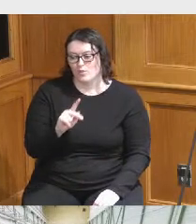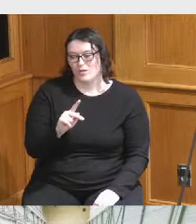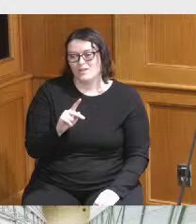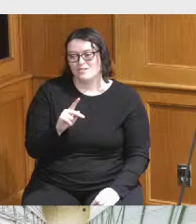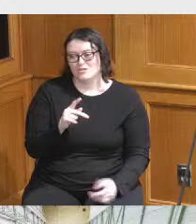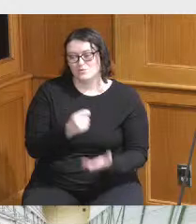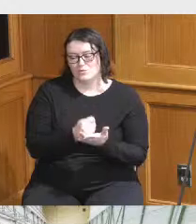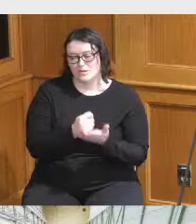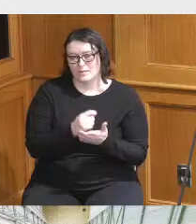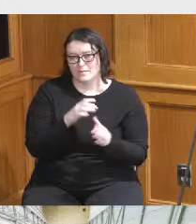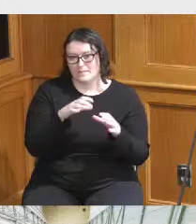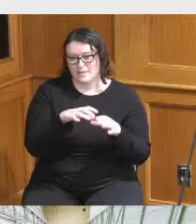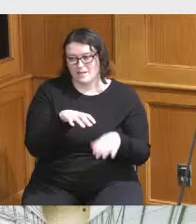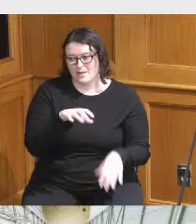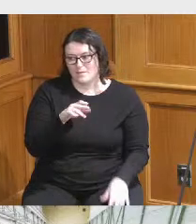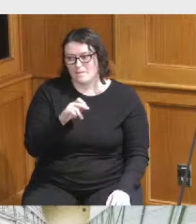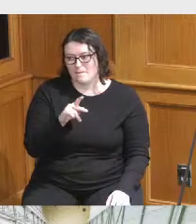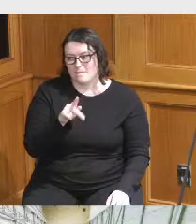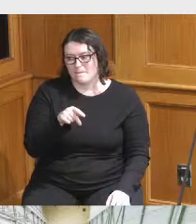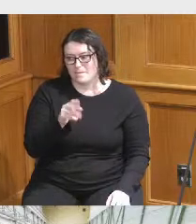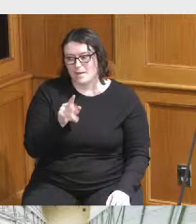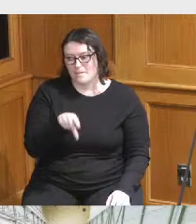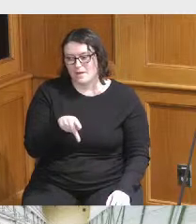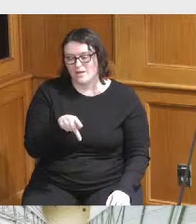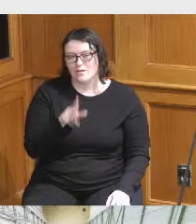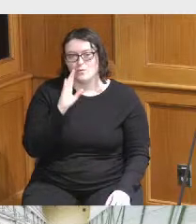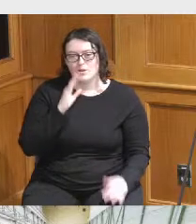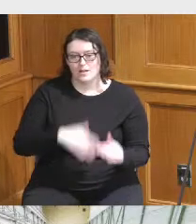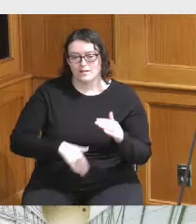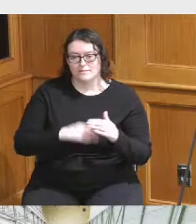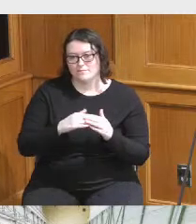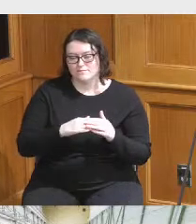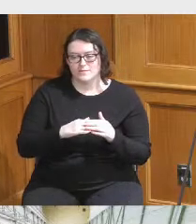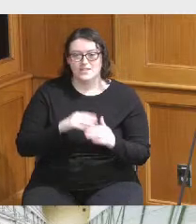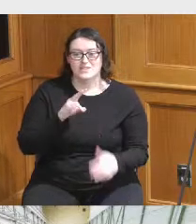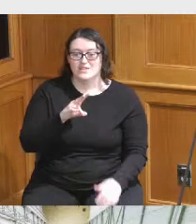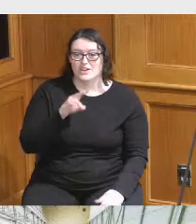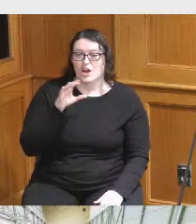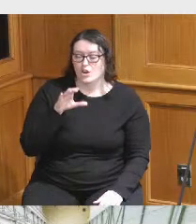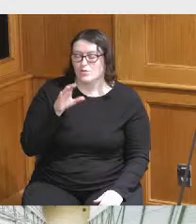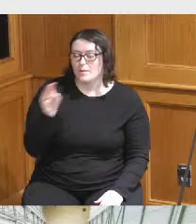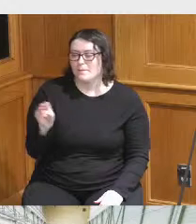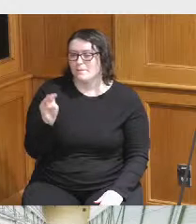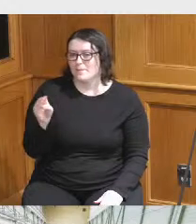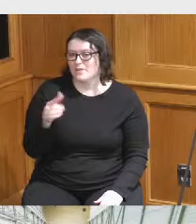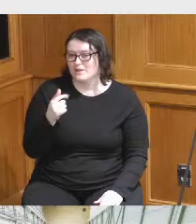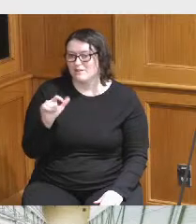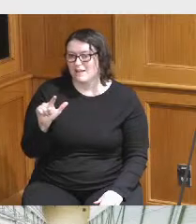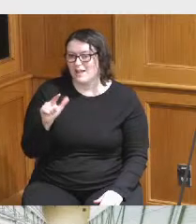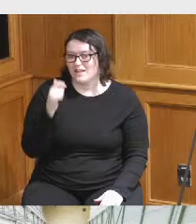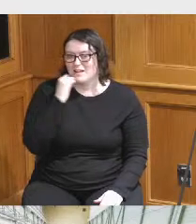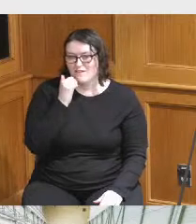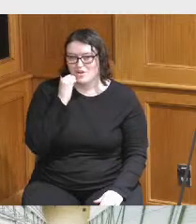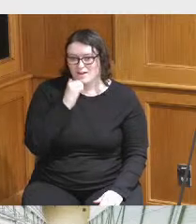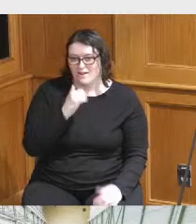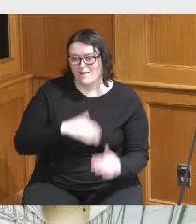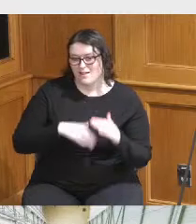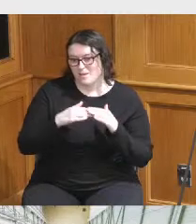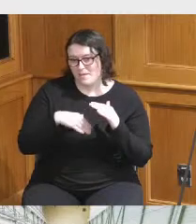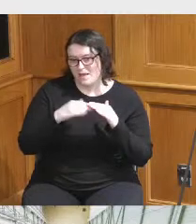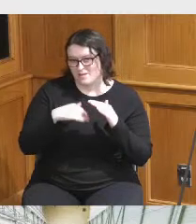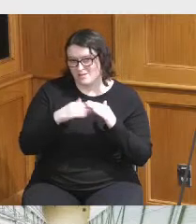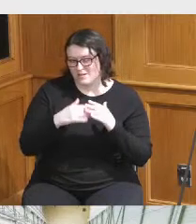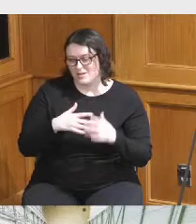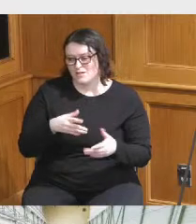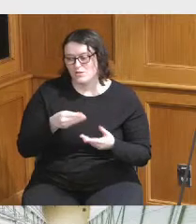Pump Station, which upgrades that plant to a 700 million gallon per day capacity. This is to feed the plant as